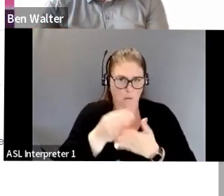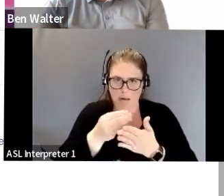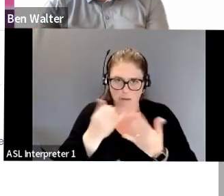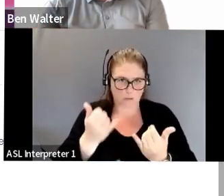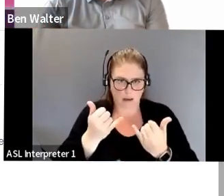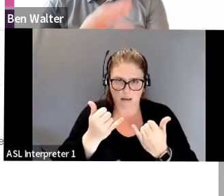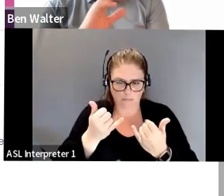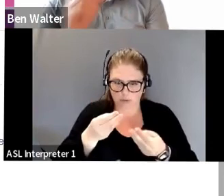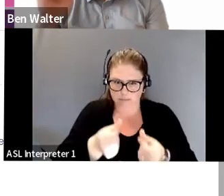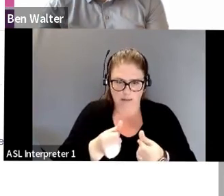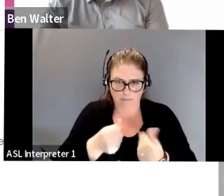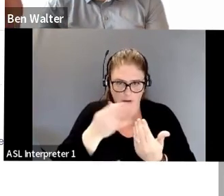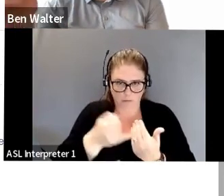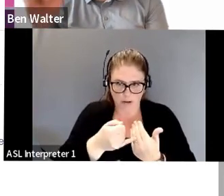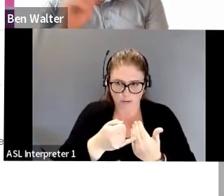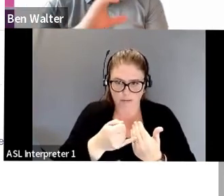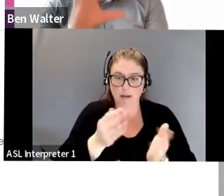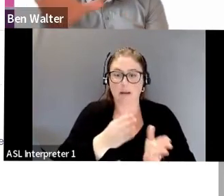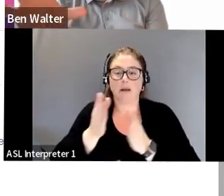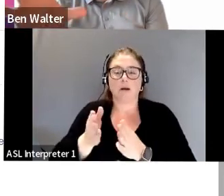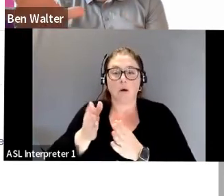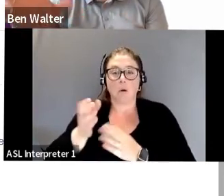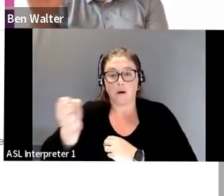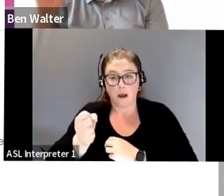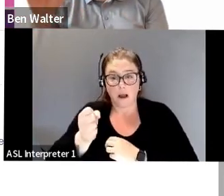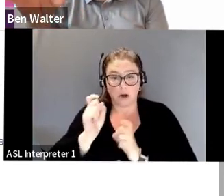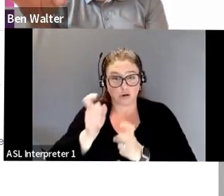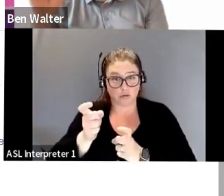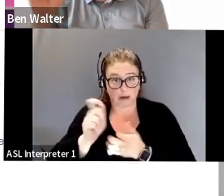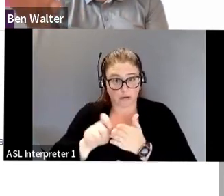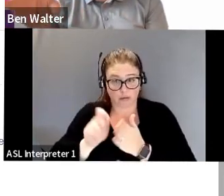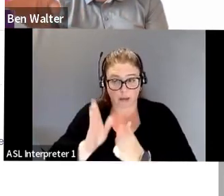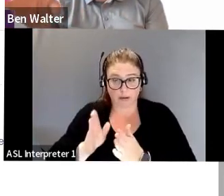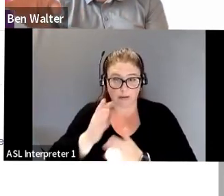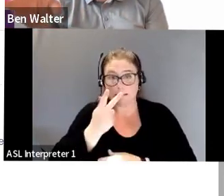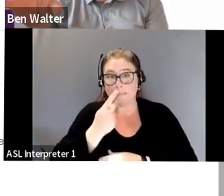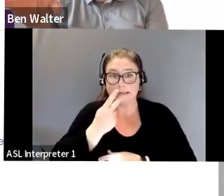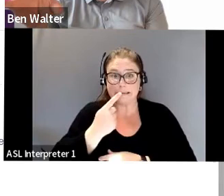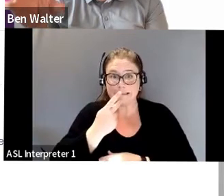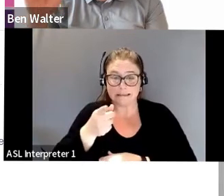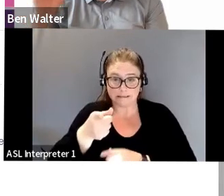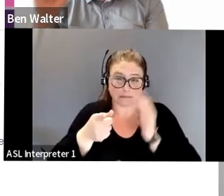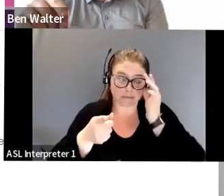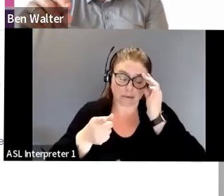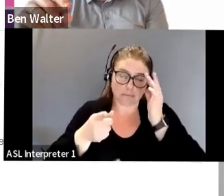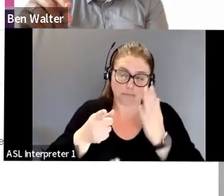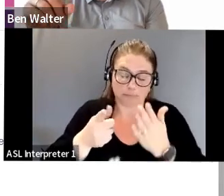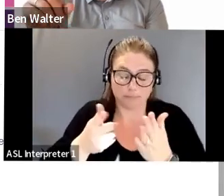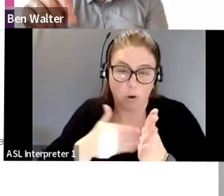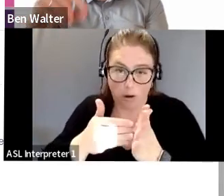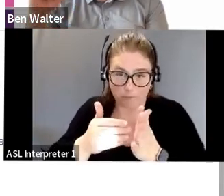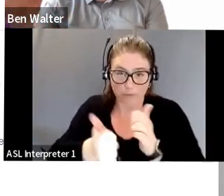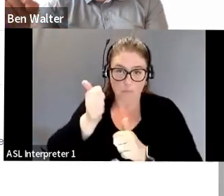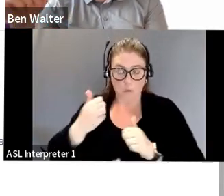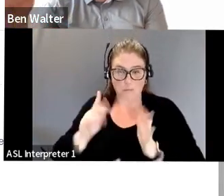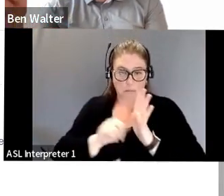button, Hire a Grant Writer button, sorry, bright pink. Obviously, it's the most popular button for our users. That's where you can